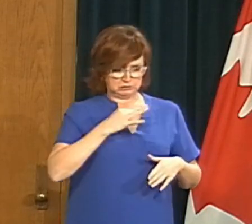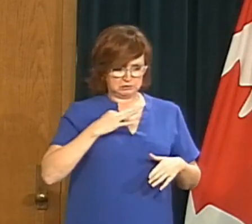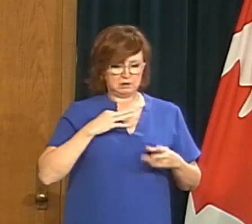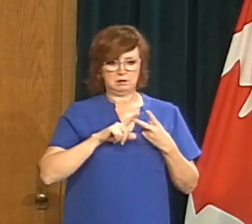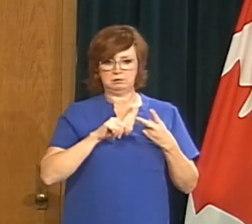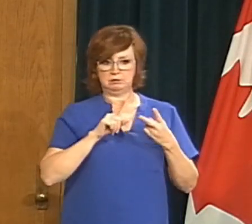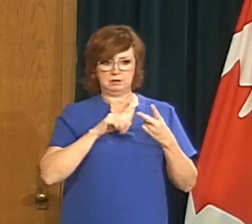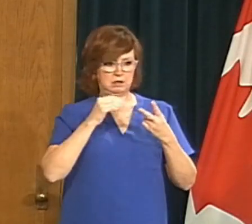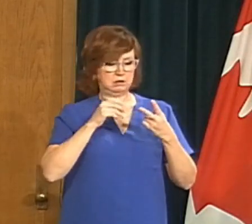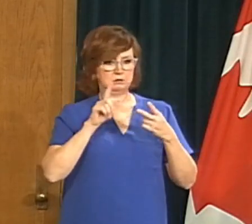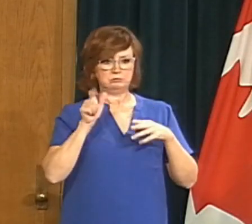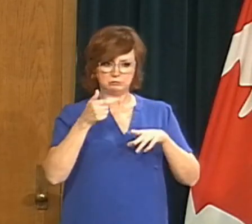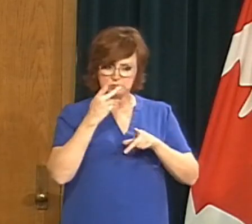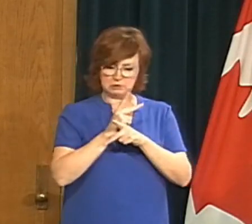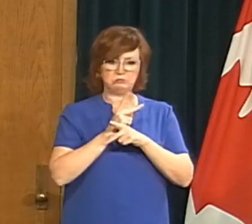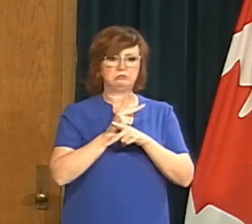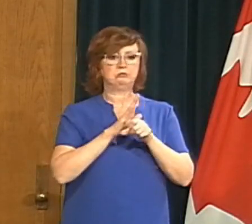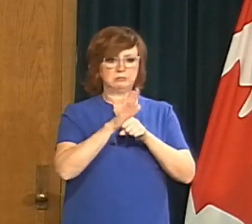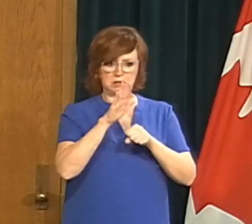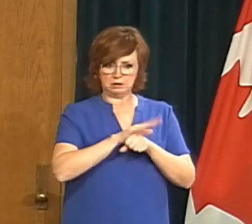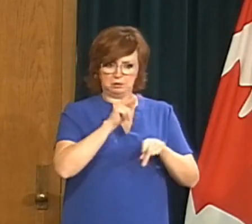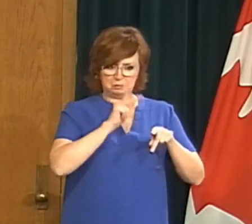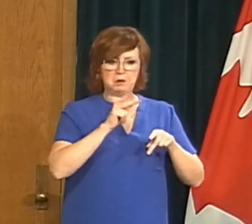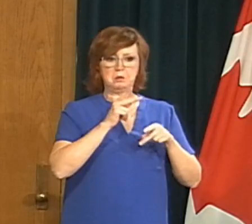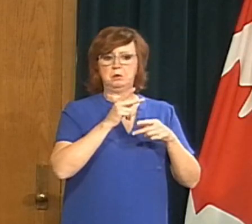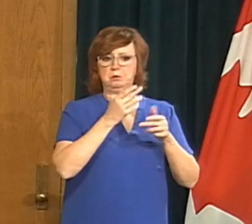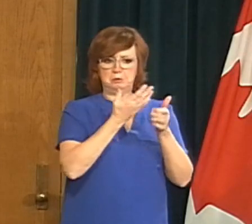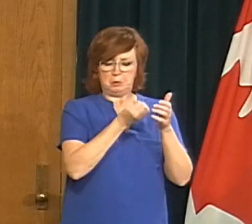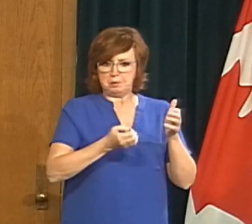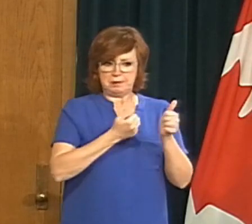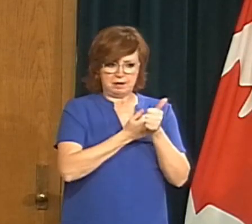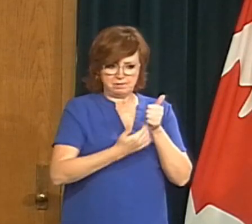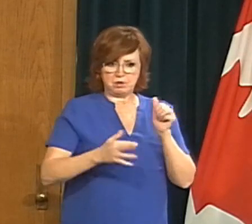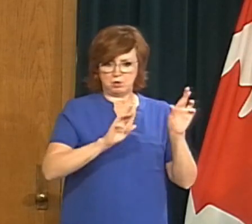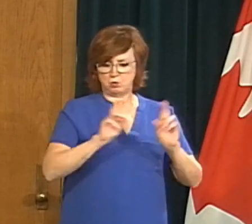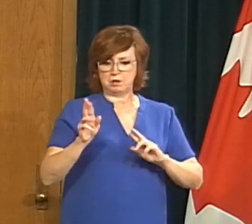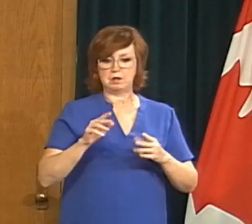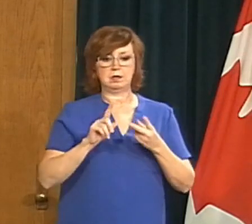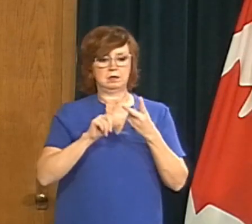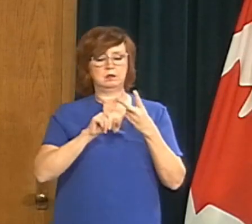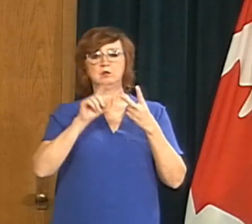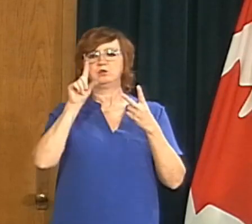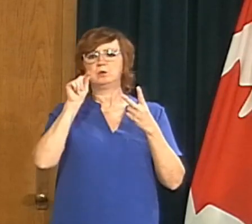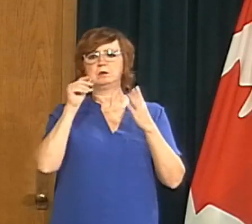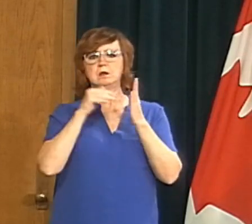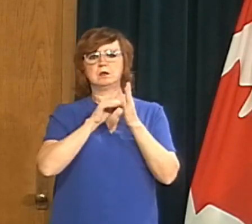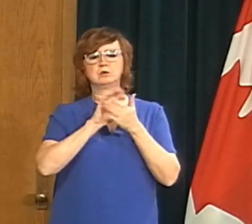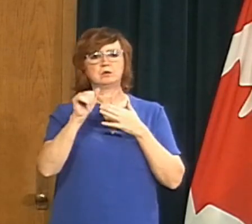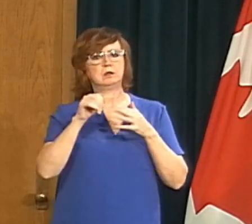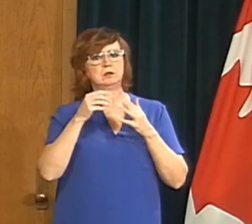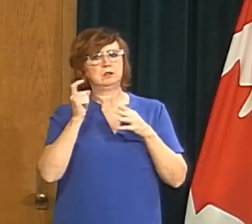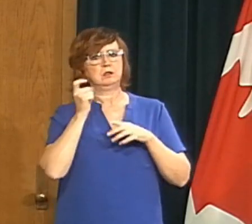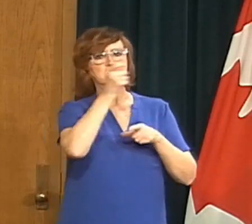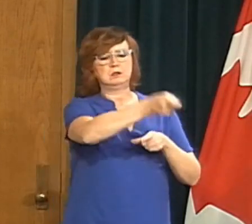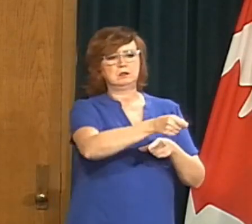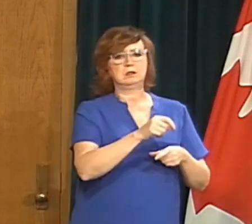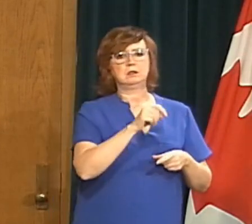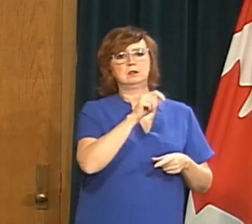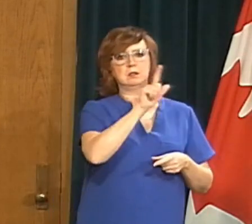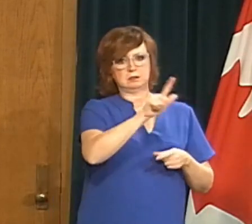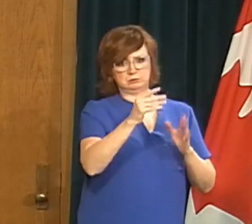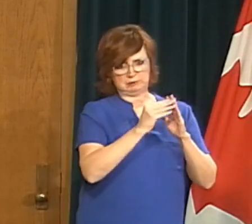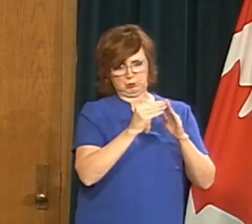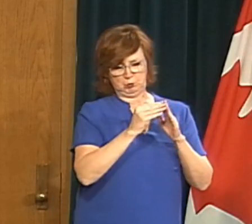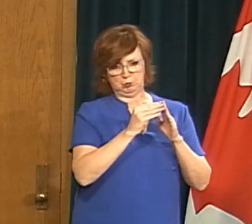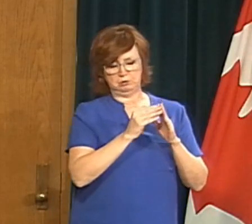the checkpoints that are in place. An additional $20,000 will be provided directly to the northern village of Loche to support